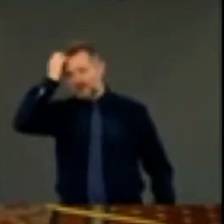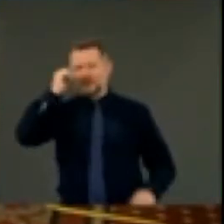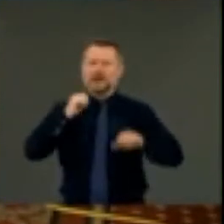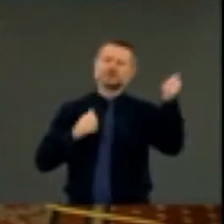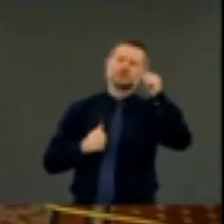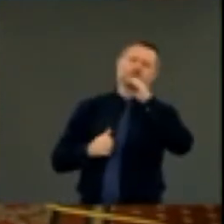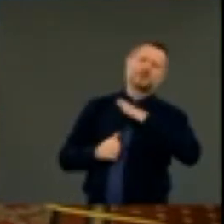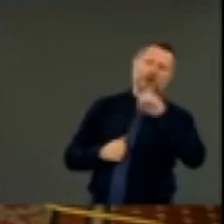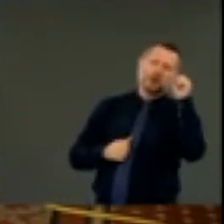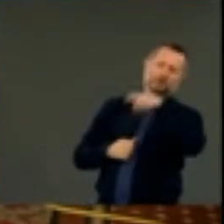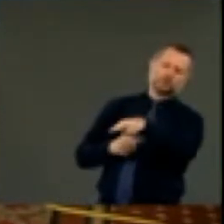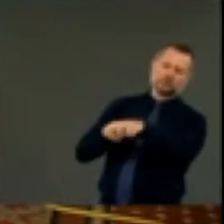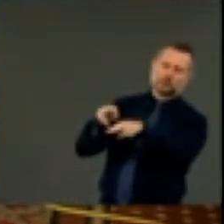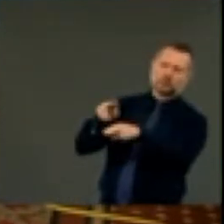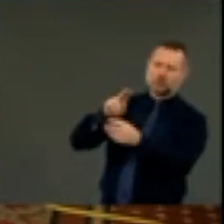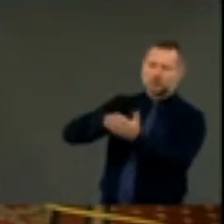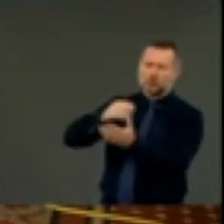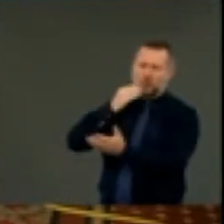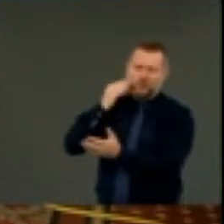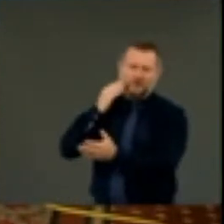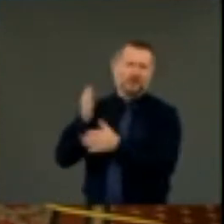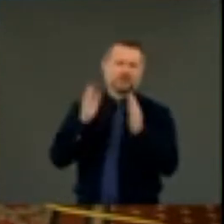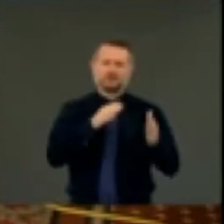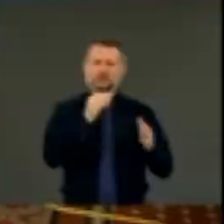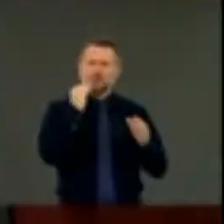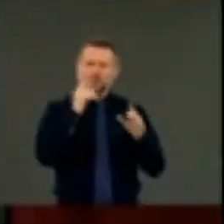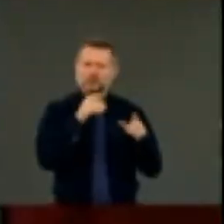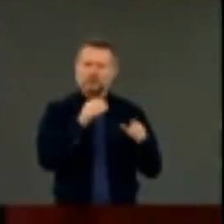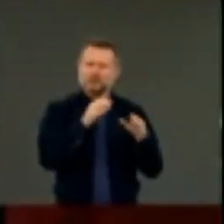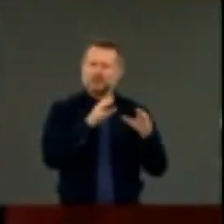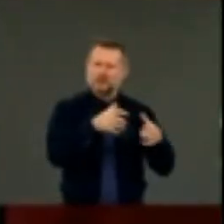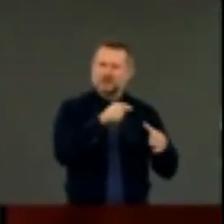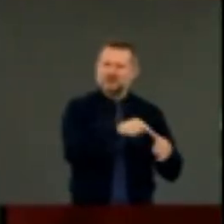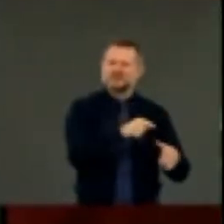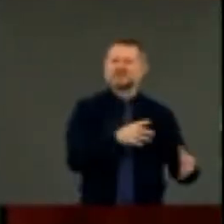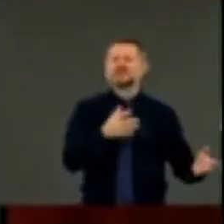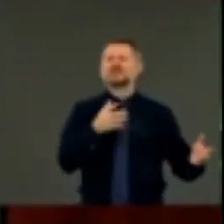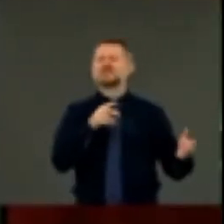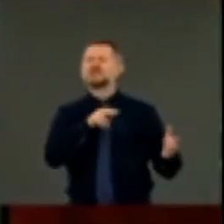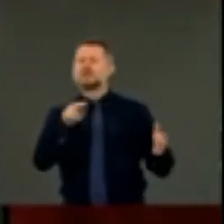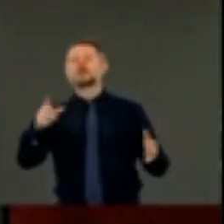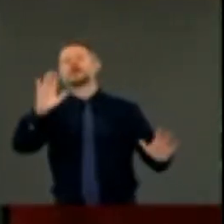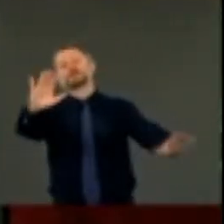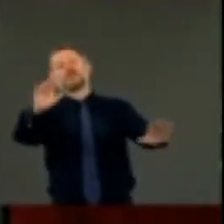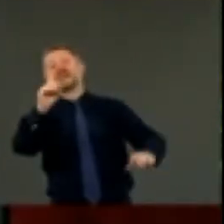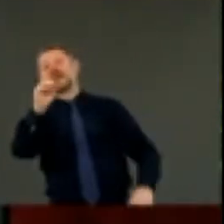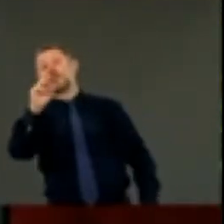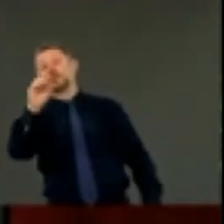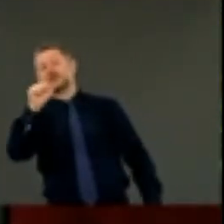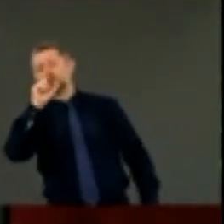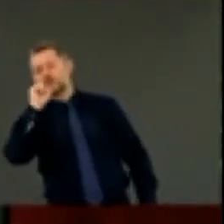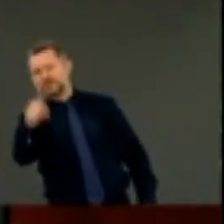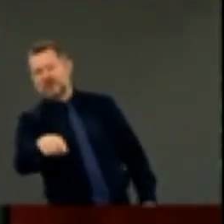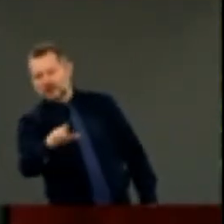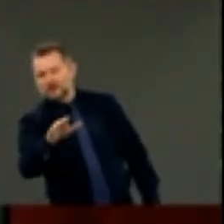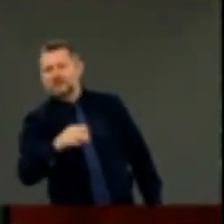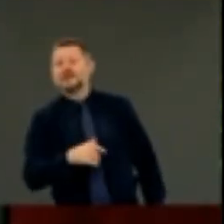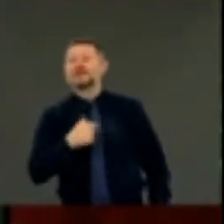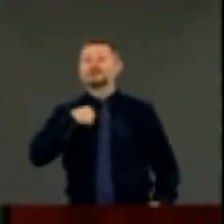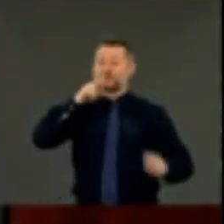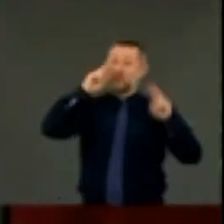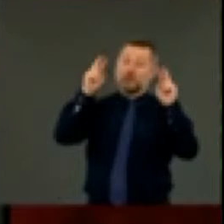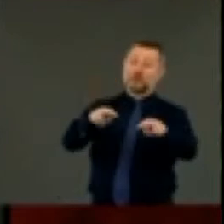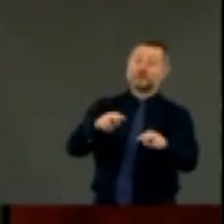home breakdown, you see no correlation between the readmissions and the deaths, which is something that I think that the reporters, I know the AP has